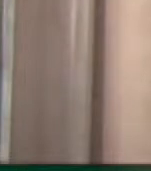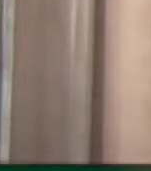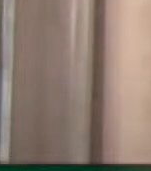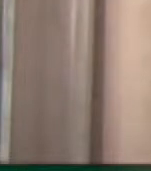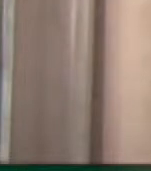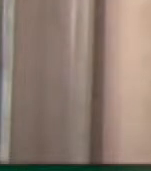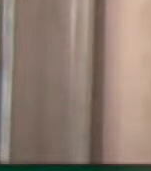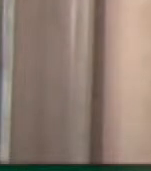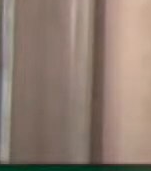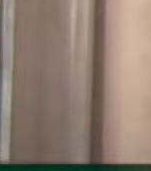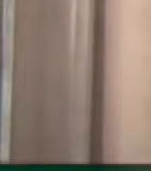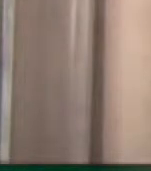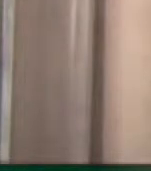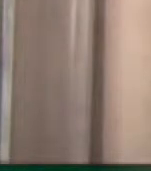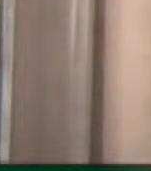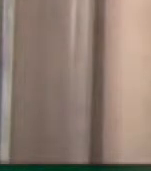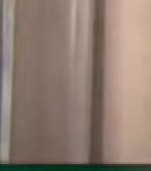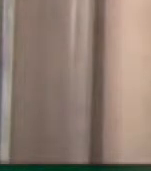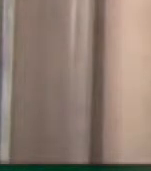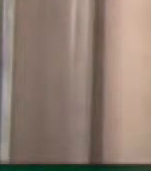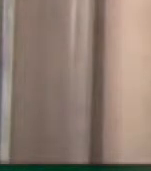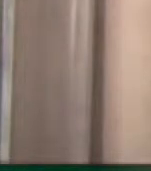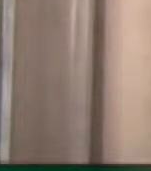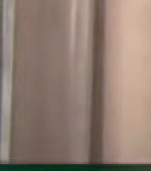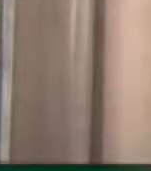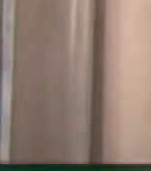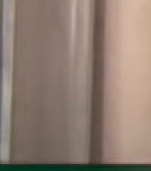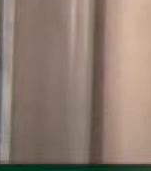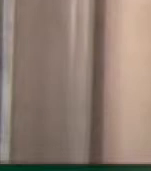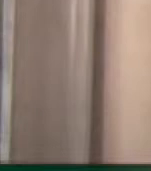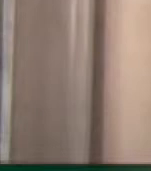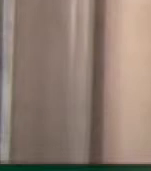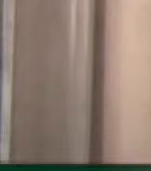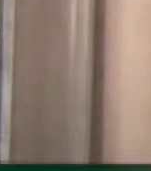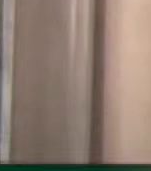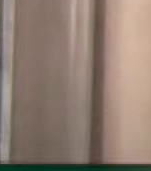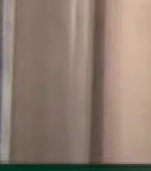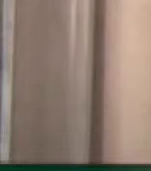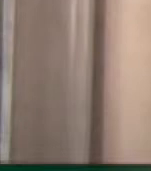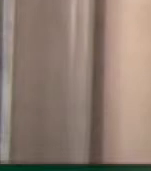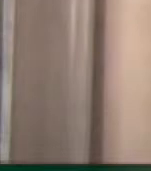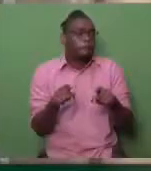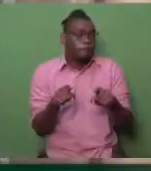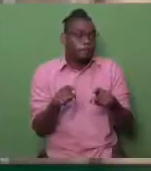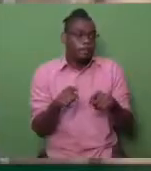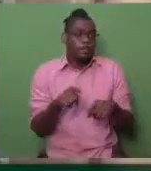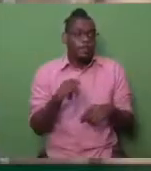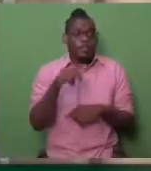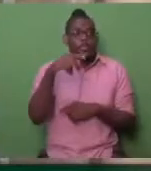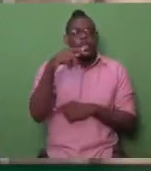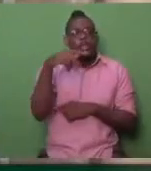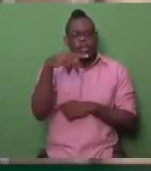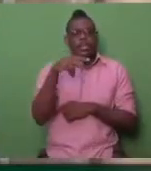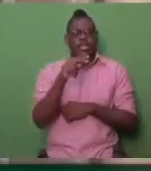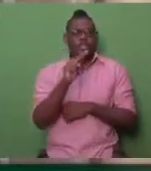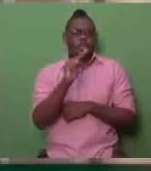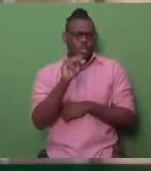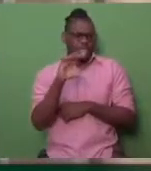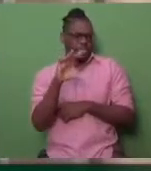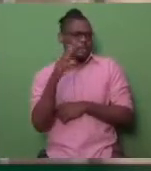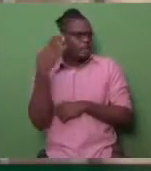To spy on private citizens and political opponents. And at that time, that PNM government, they were spying on